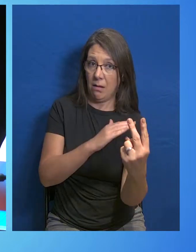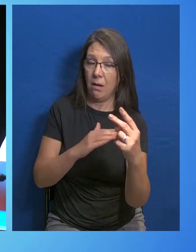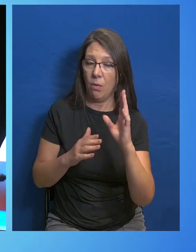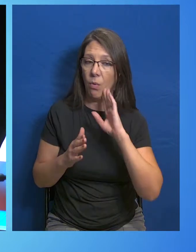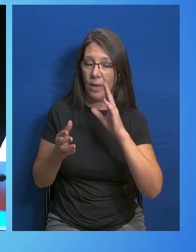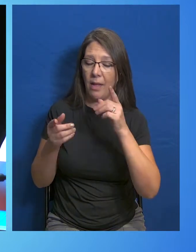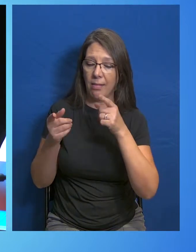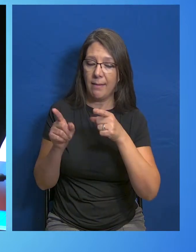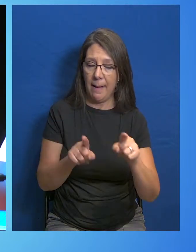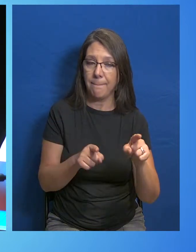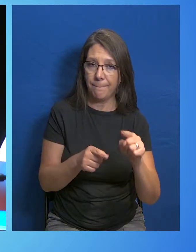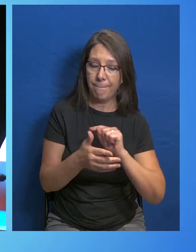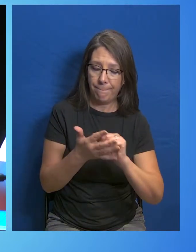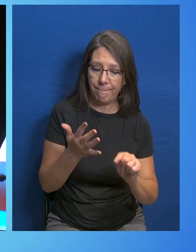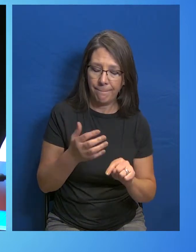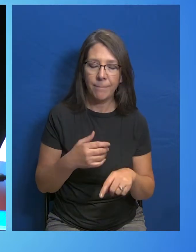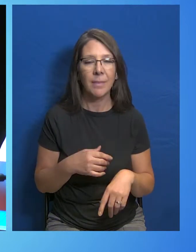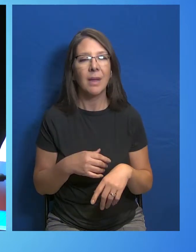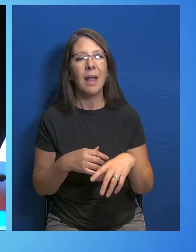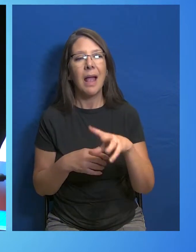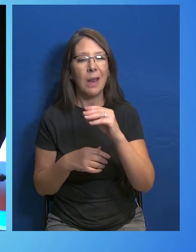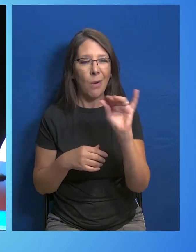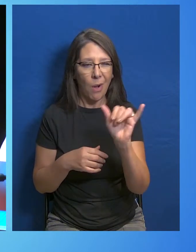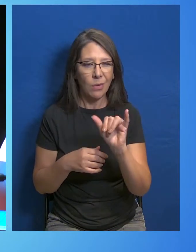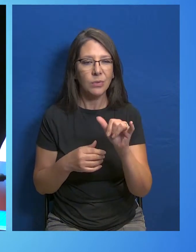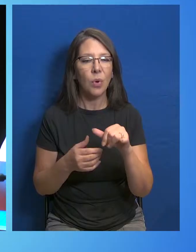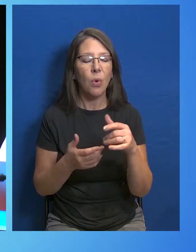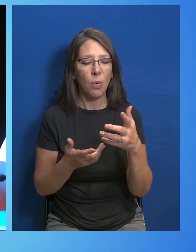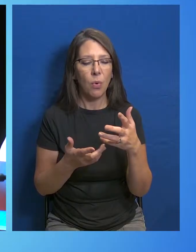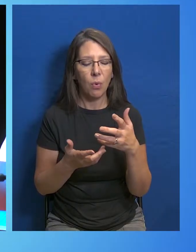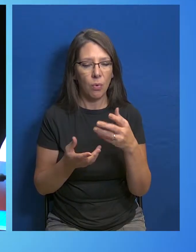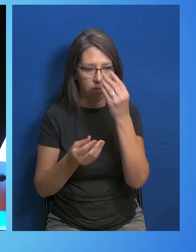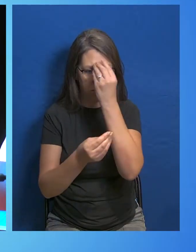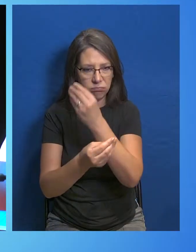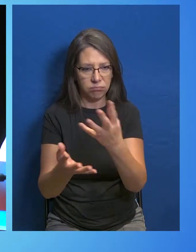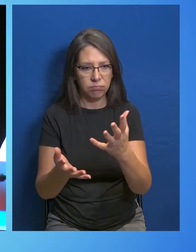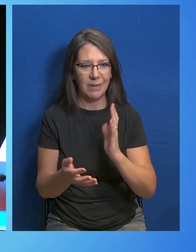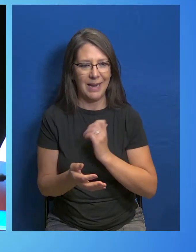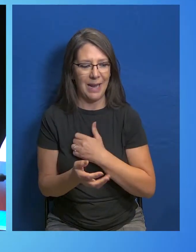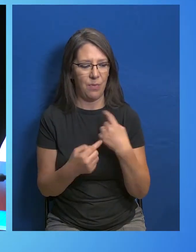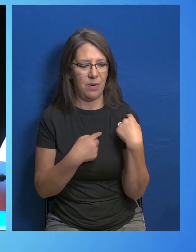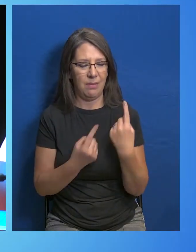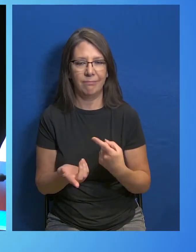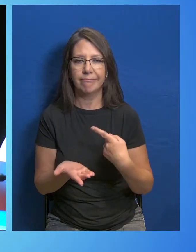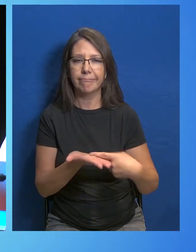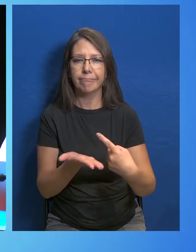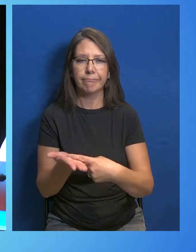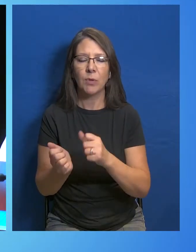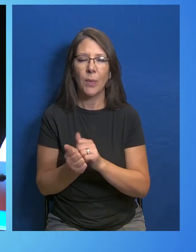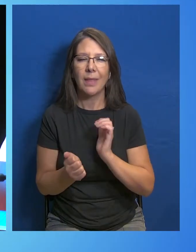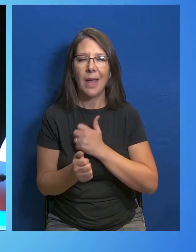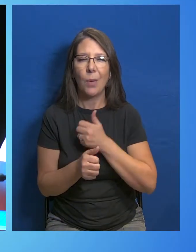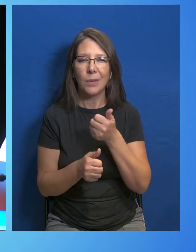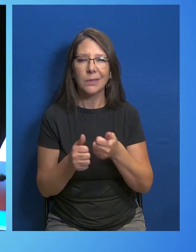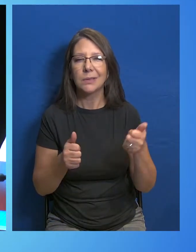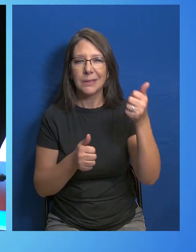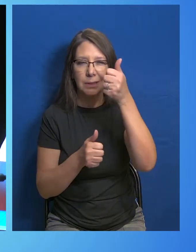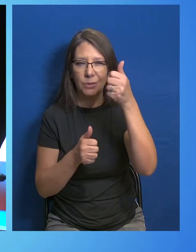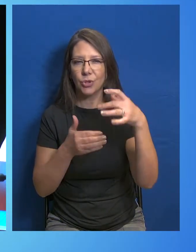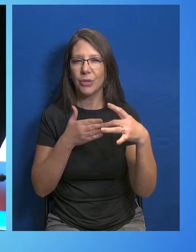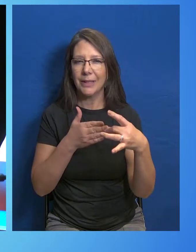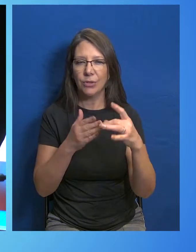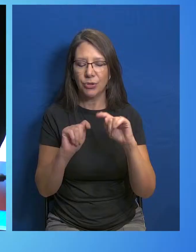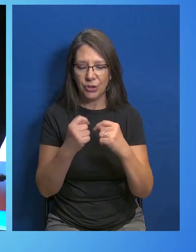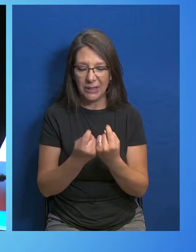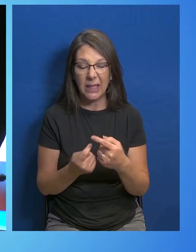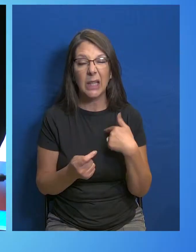and also provide some information in terms of how discussions have been over the last several weeks with the senior leadership team. We've met with